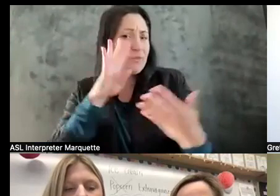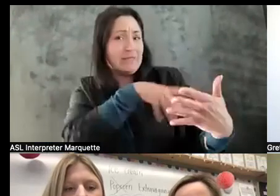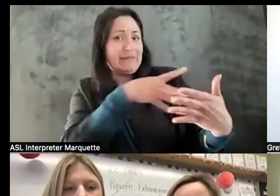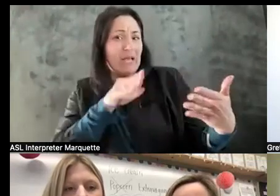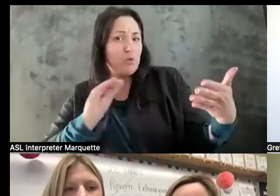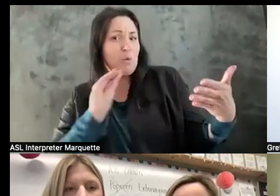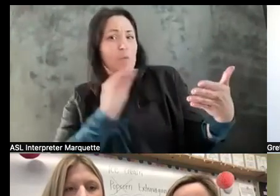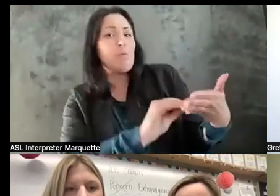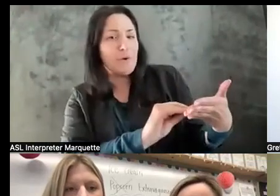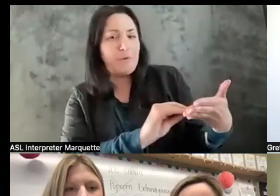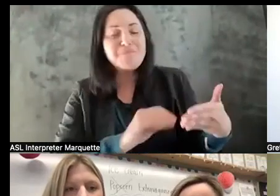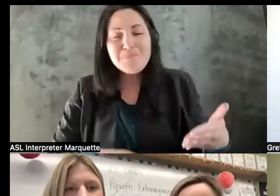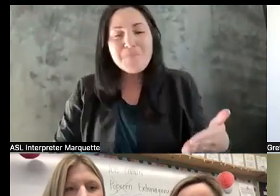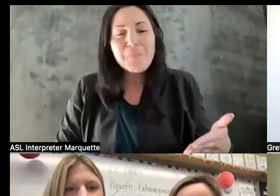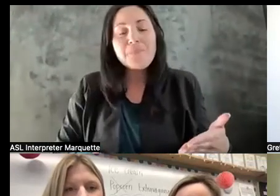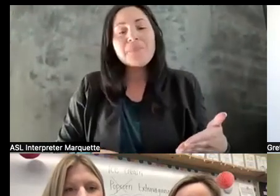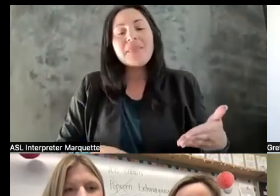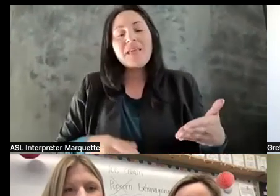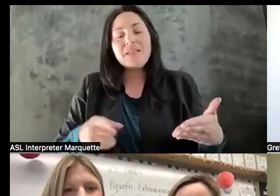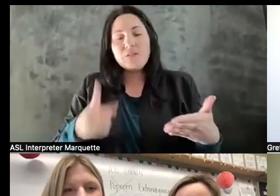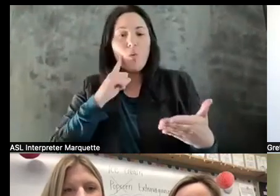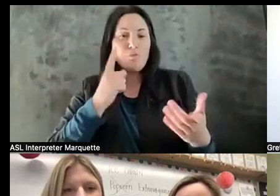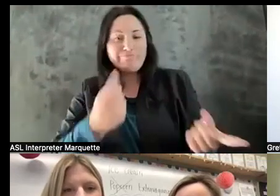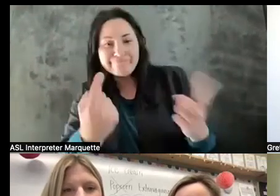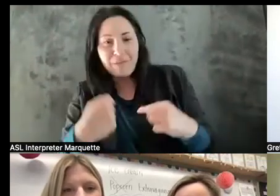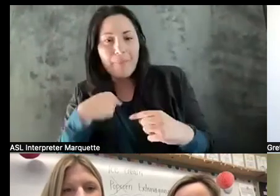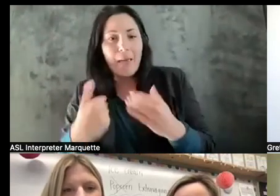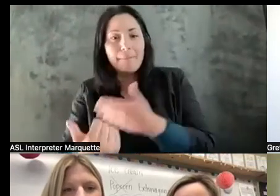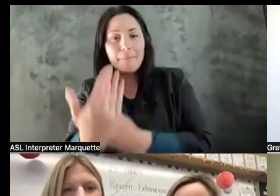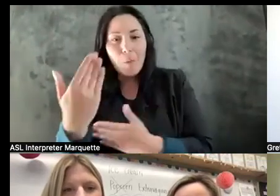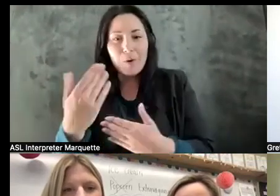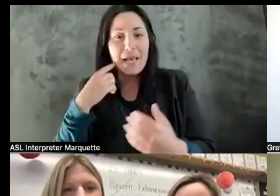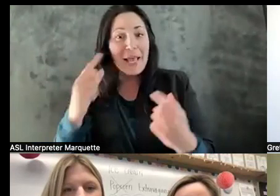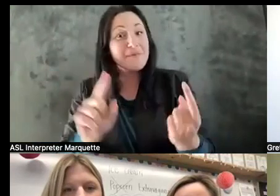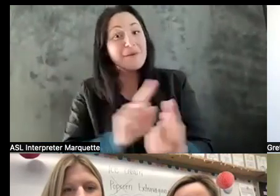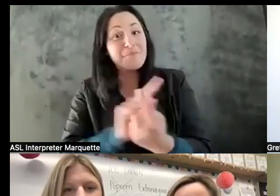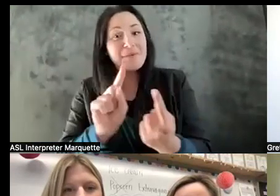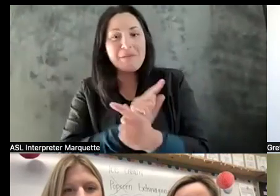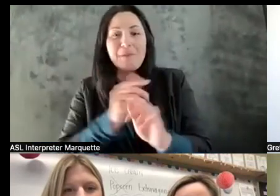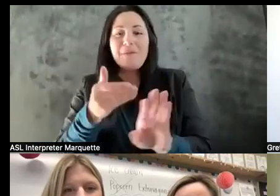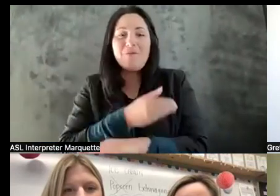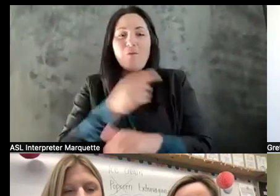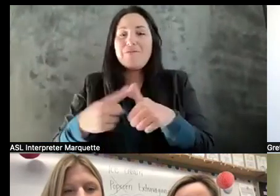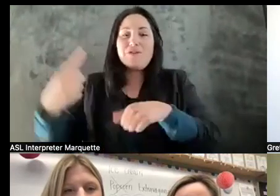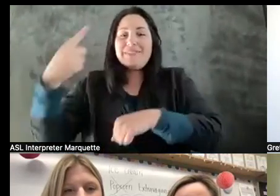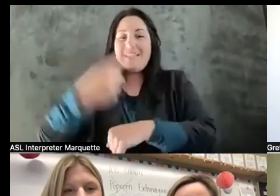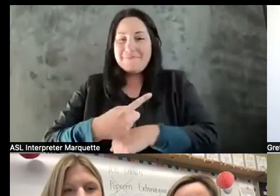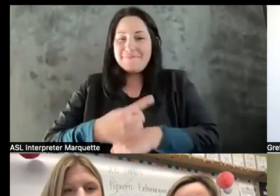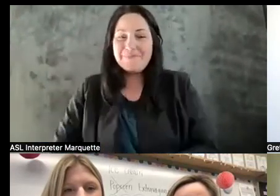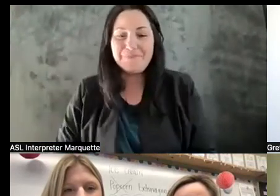calendar. You'll be in during that morning, and we will get to meet your kiddos before they begin with